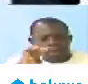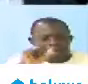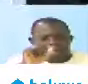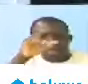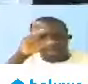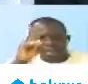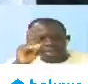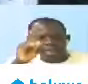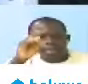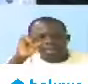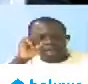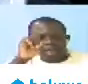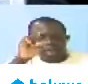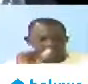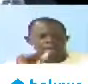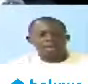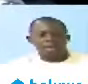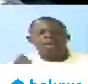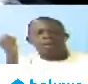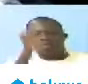Mandela,